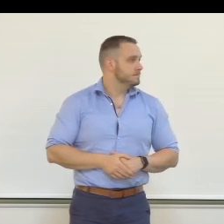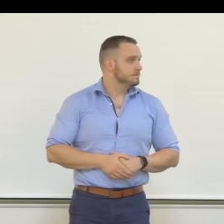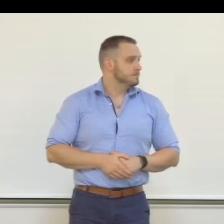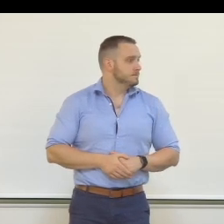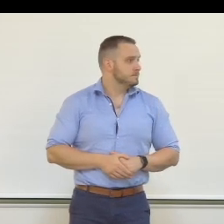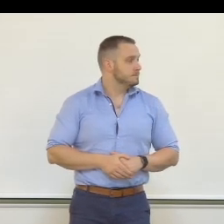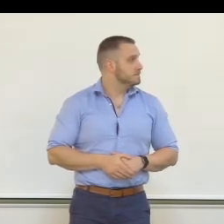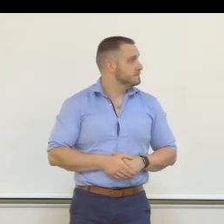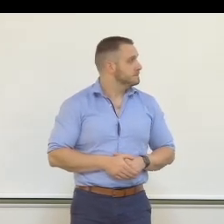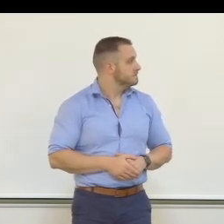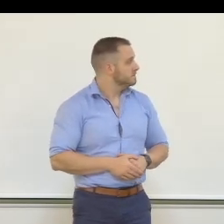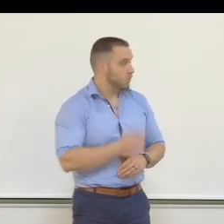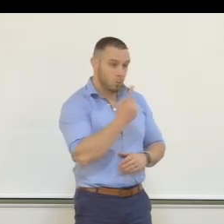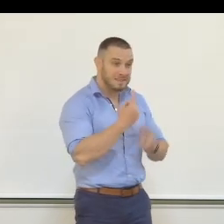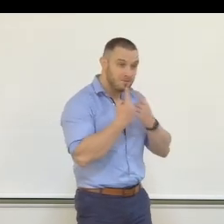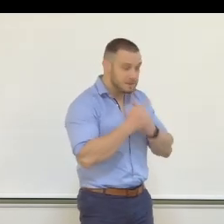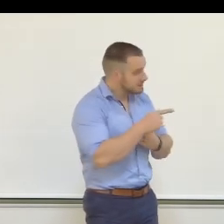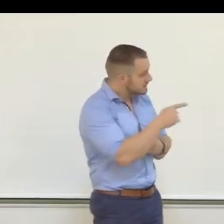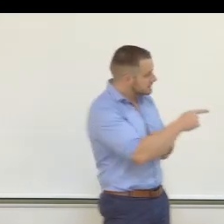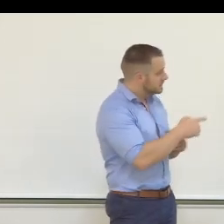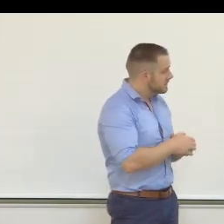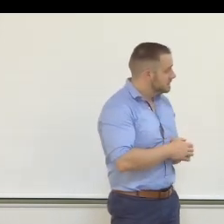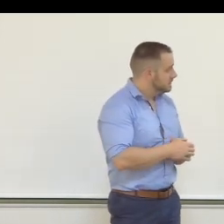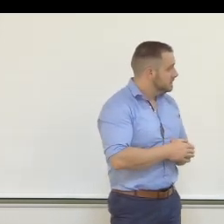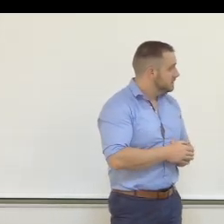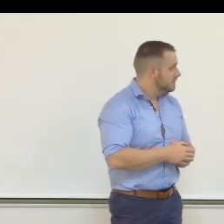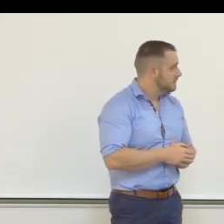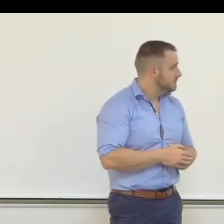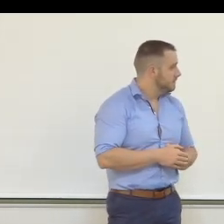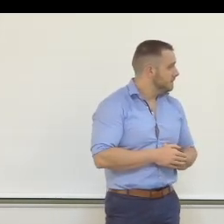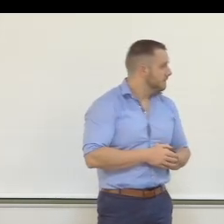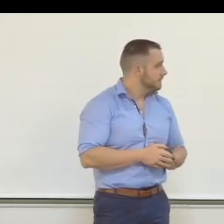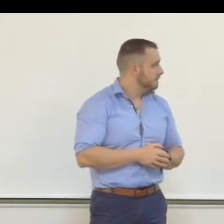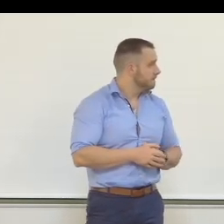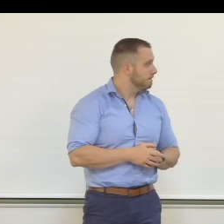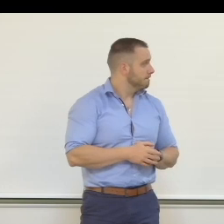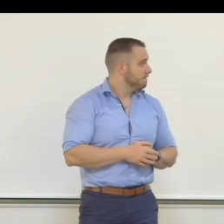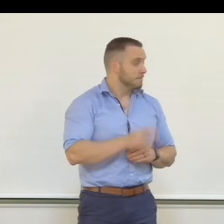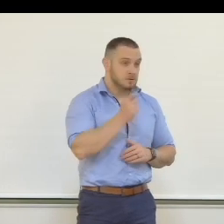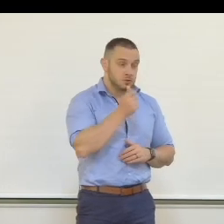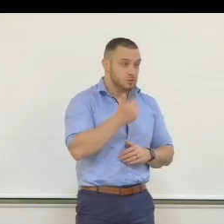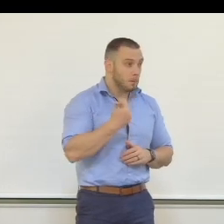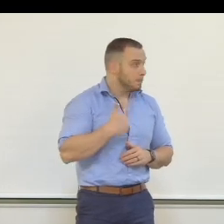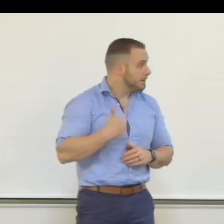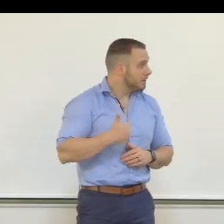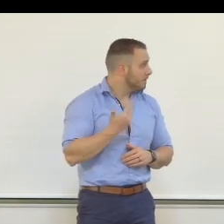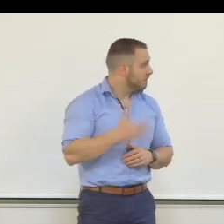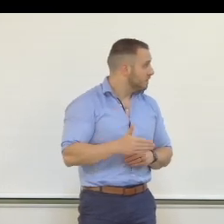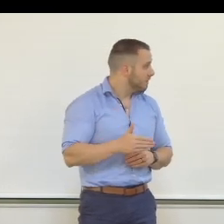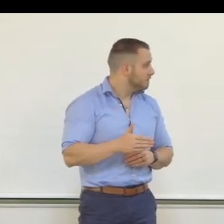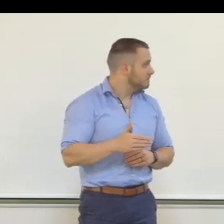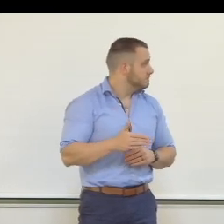I talked about this. I see one piece of information for the photobioreactor. I've seen some people from the